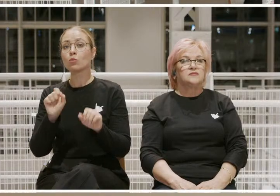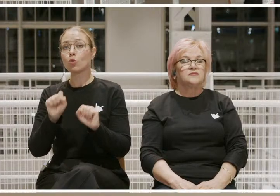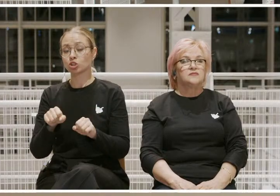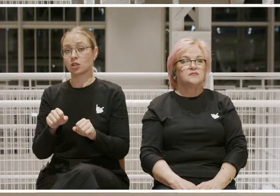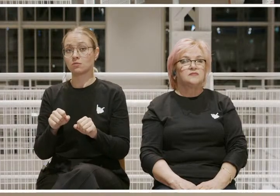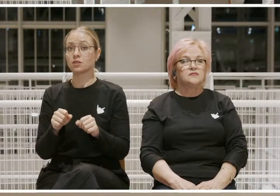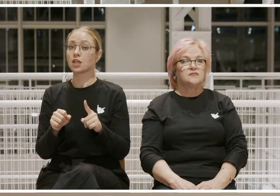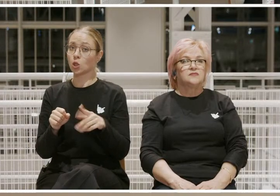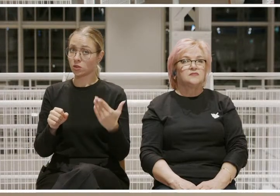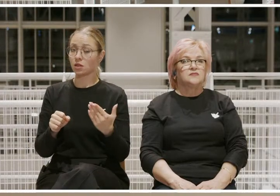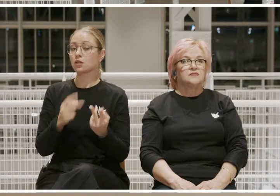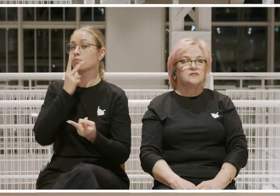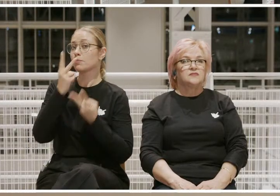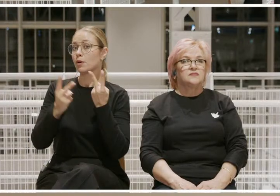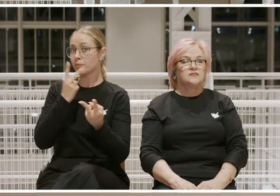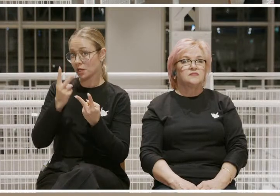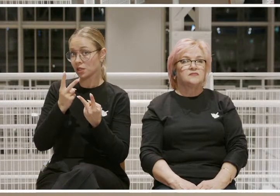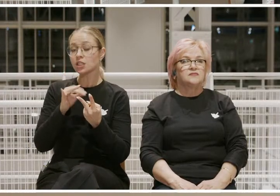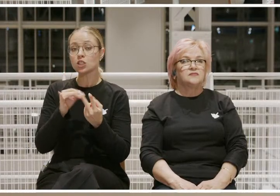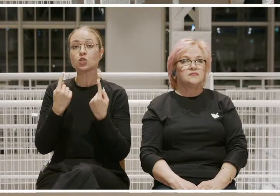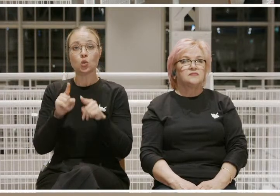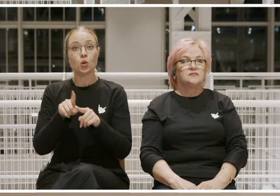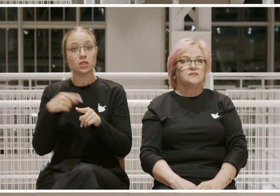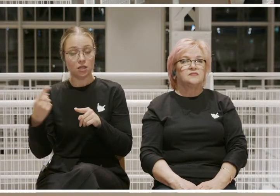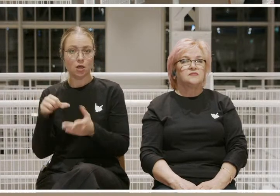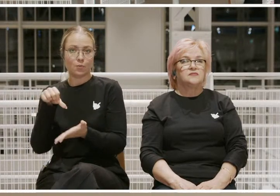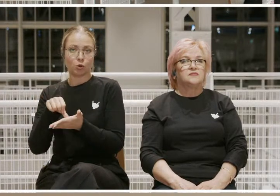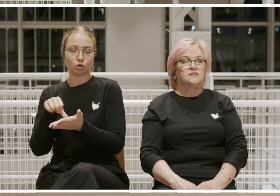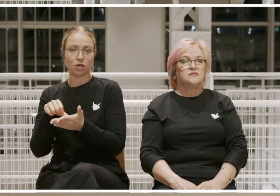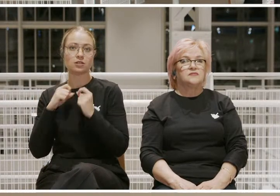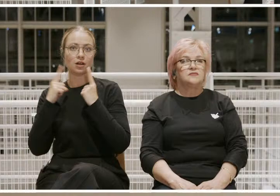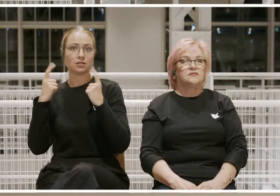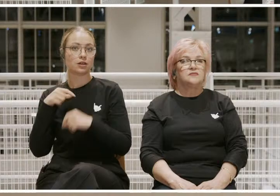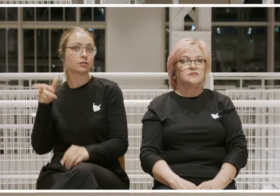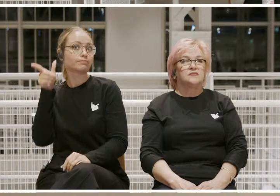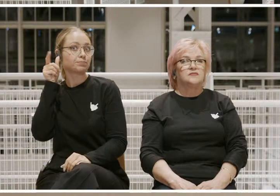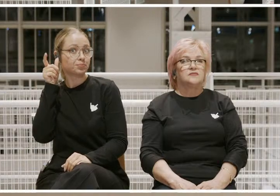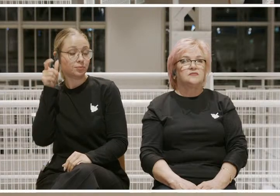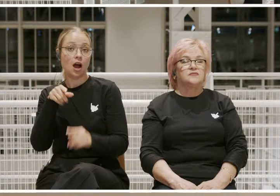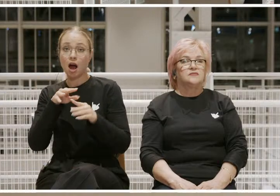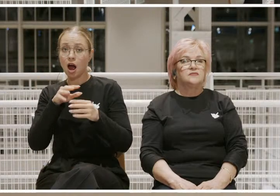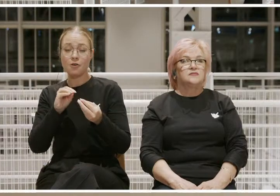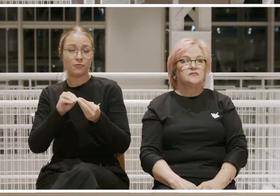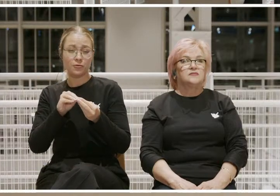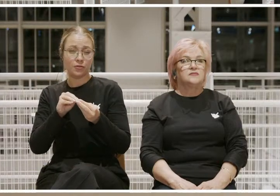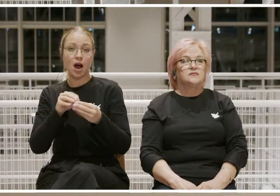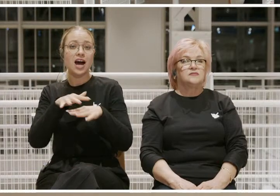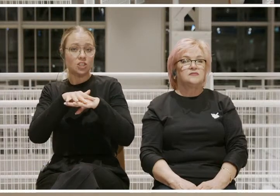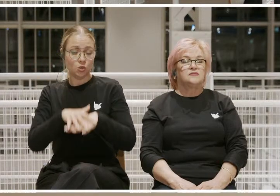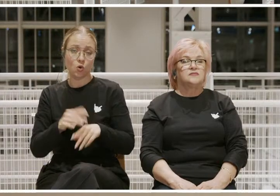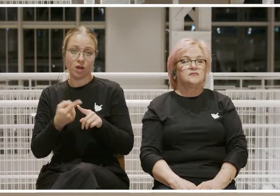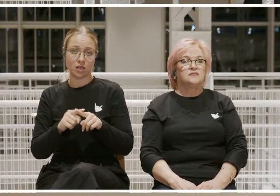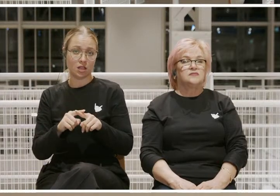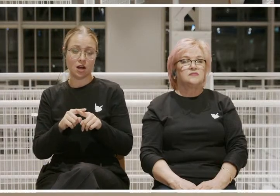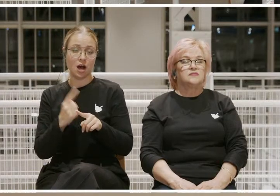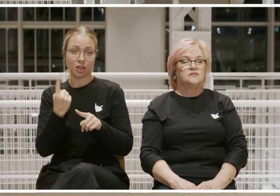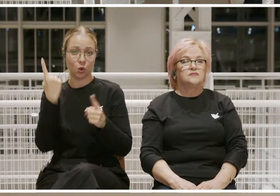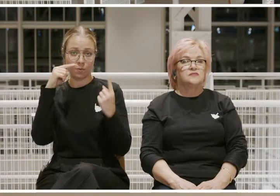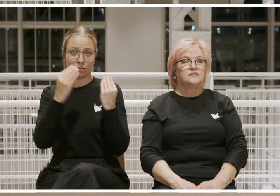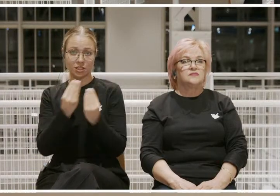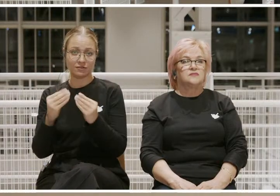venue. Mm-hmm. So I think this was, in a way, multiplying